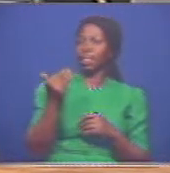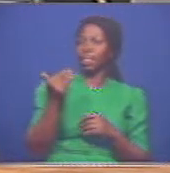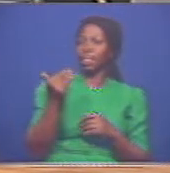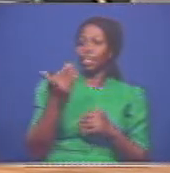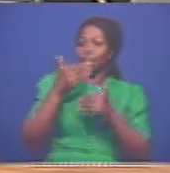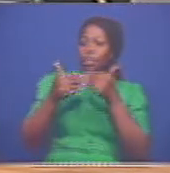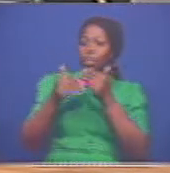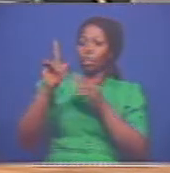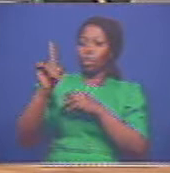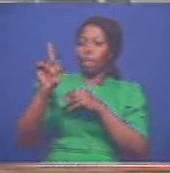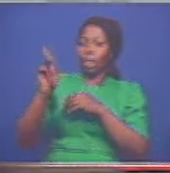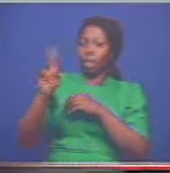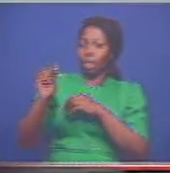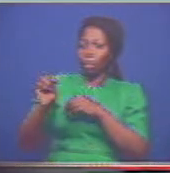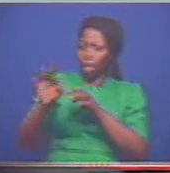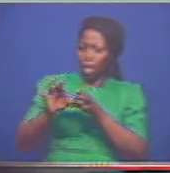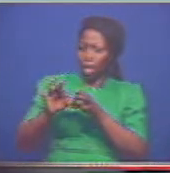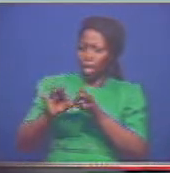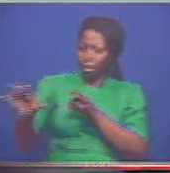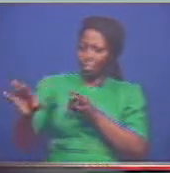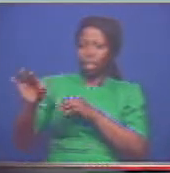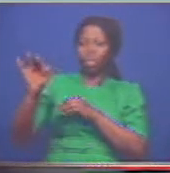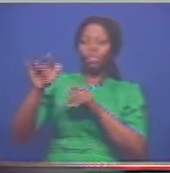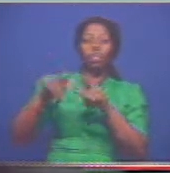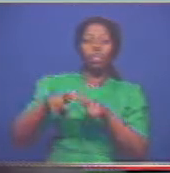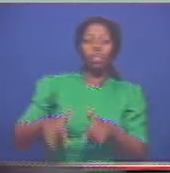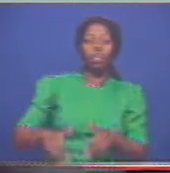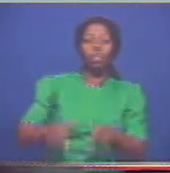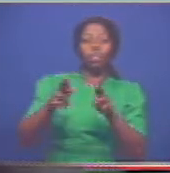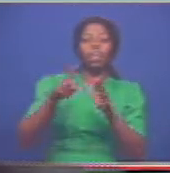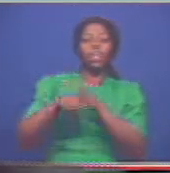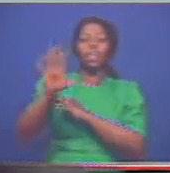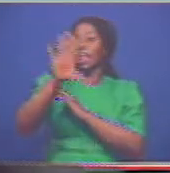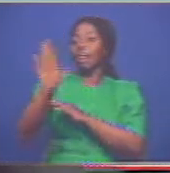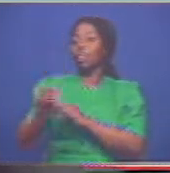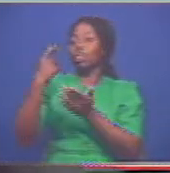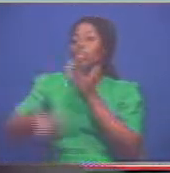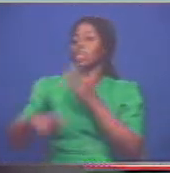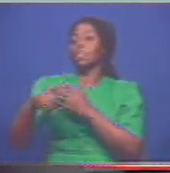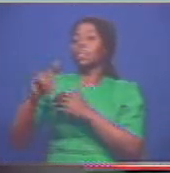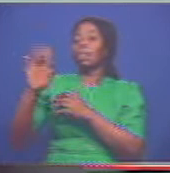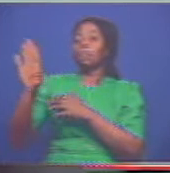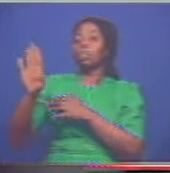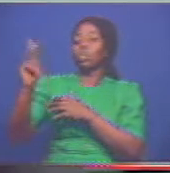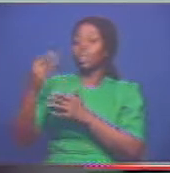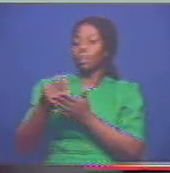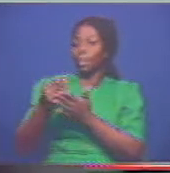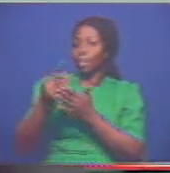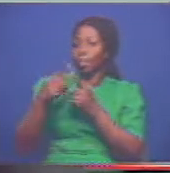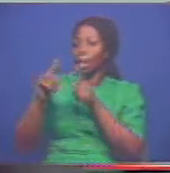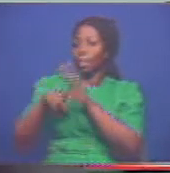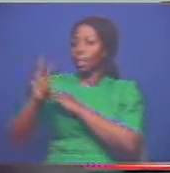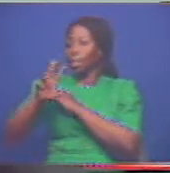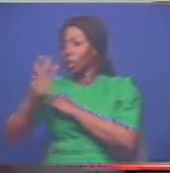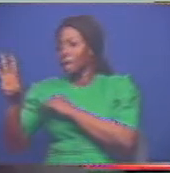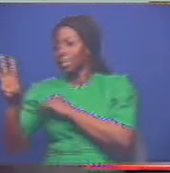building 1 kilometer of road in Africa will cost you maybe a billion shillings, Kenyan shillings. Mm. Same in the West, will cost you